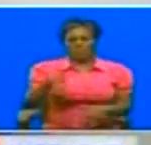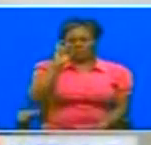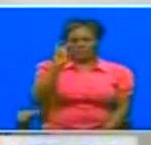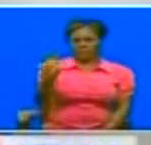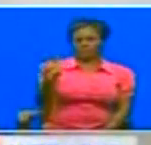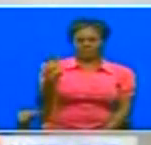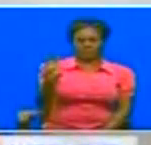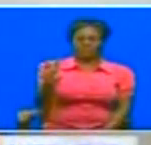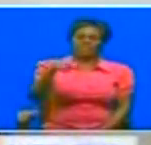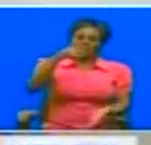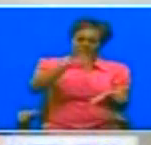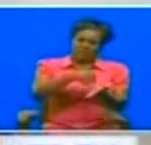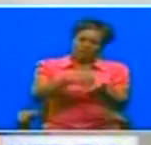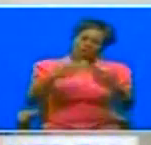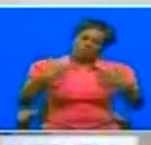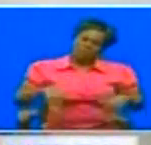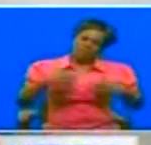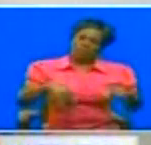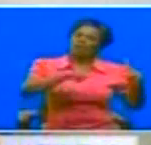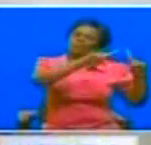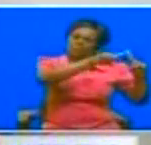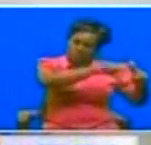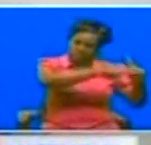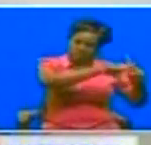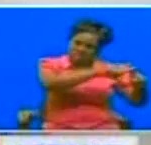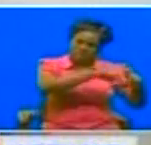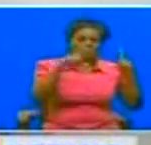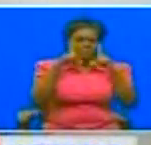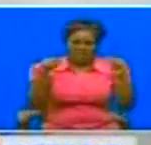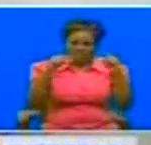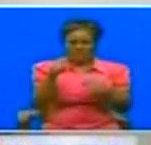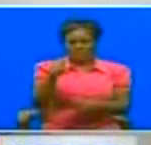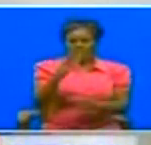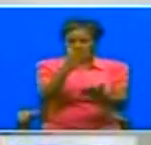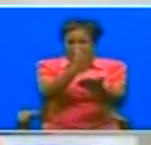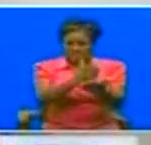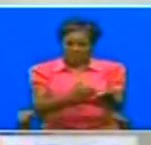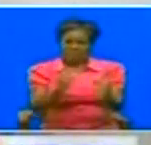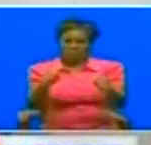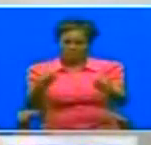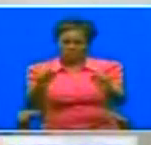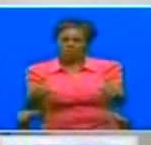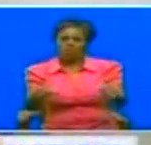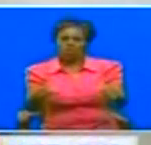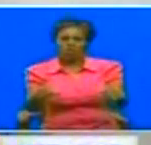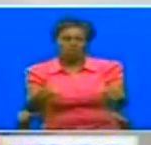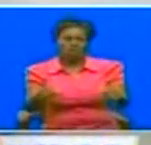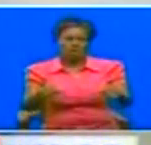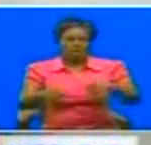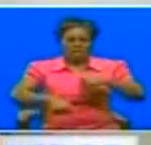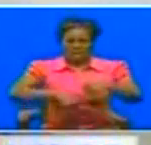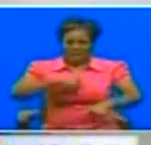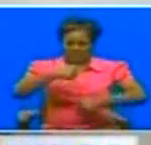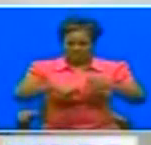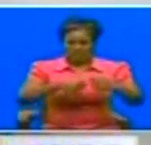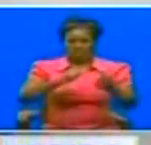So involve people living with HIV to come up with the messaging. There are some of us who are able to act as change